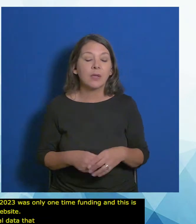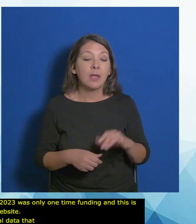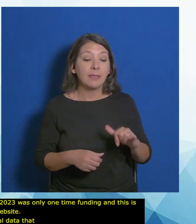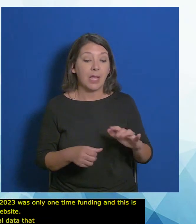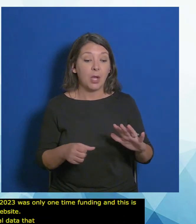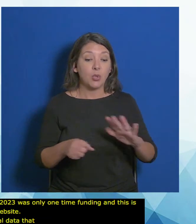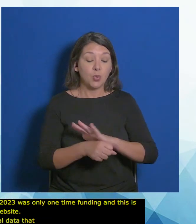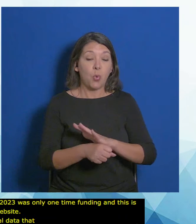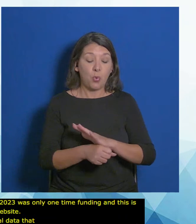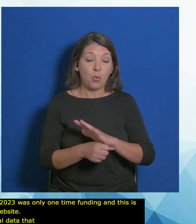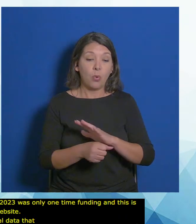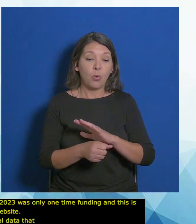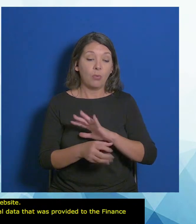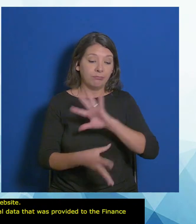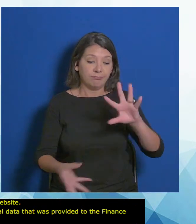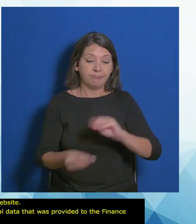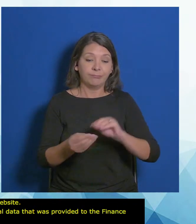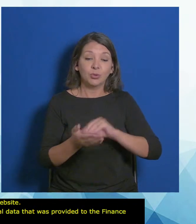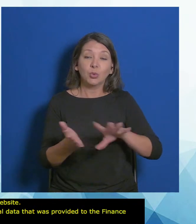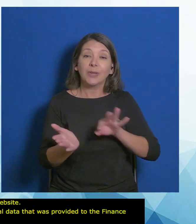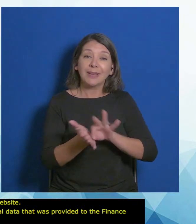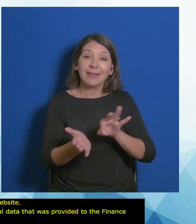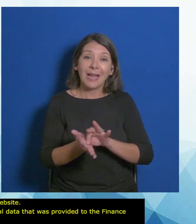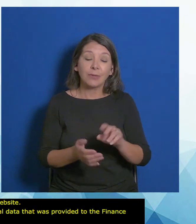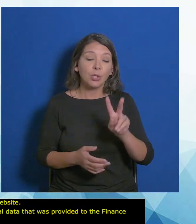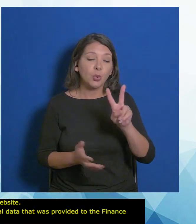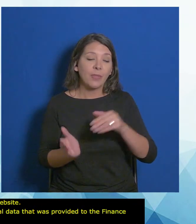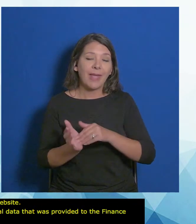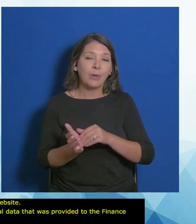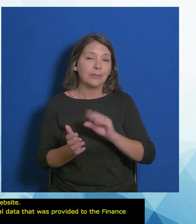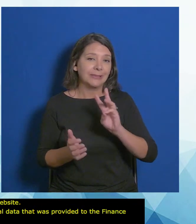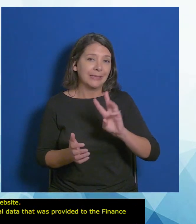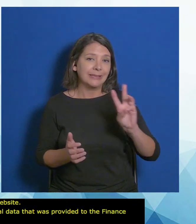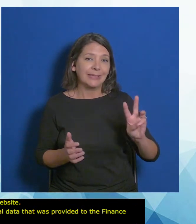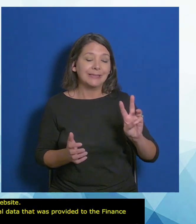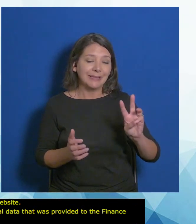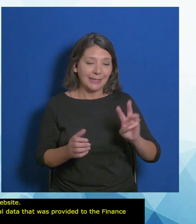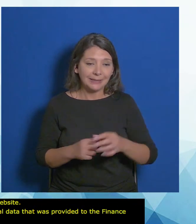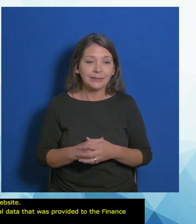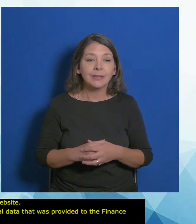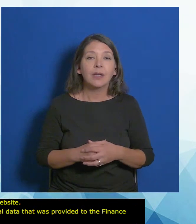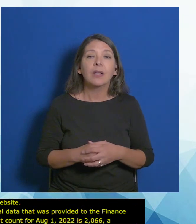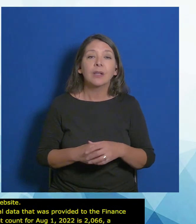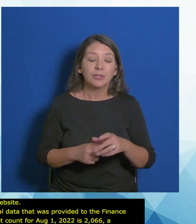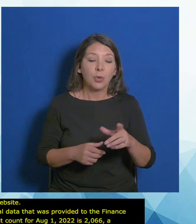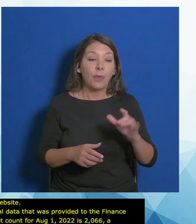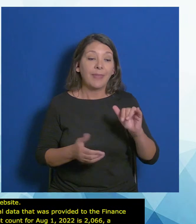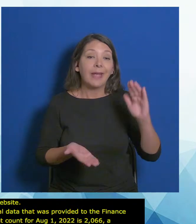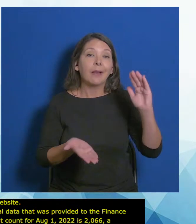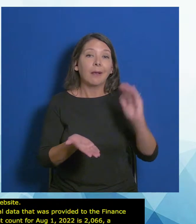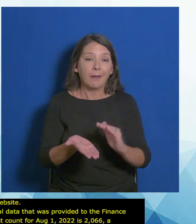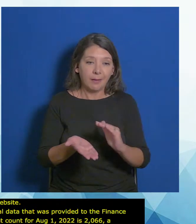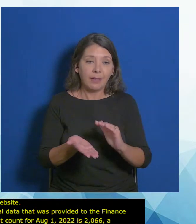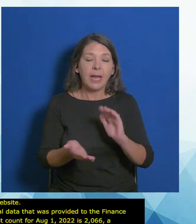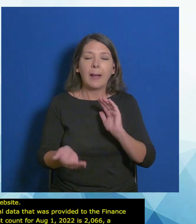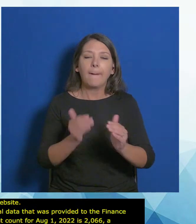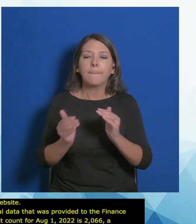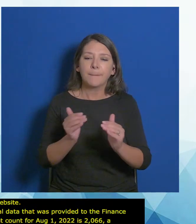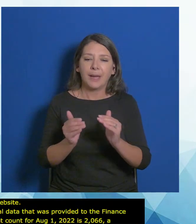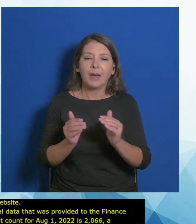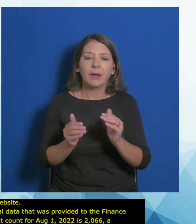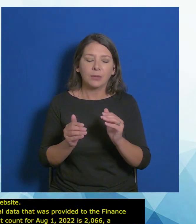count for August 1st, 2022 is 2,066, a decrease of 12 students when compared to